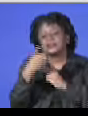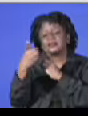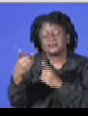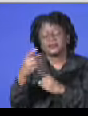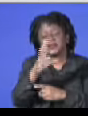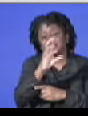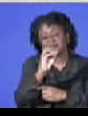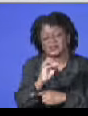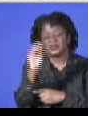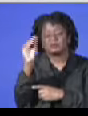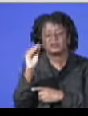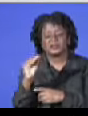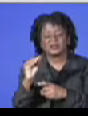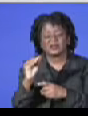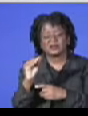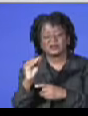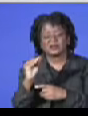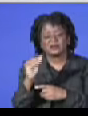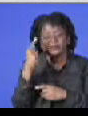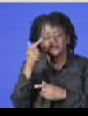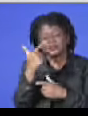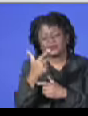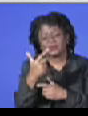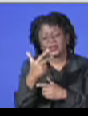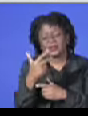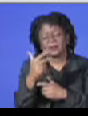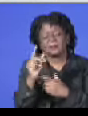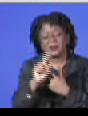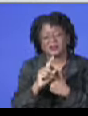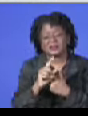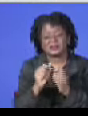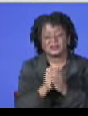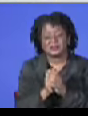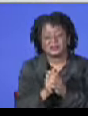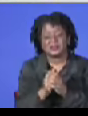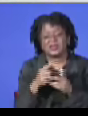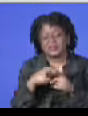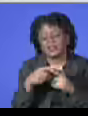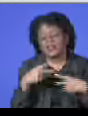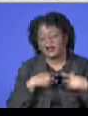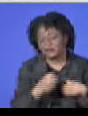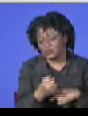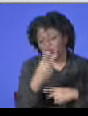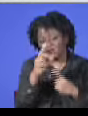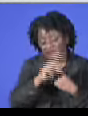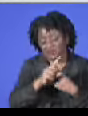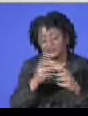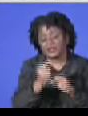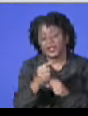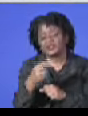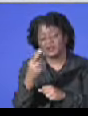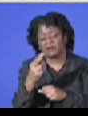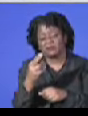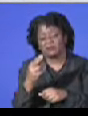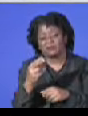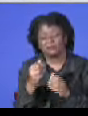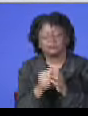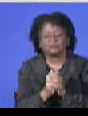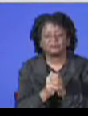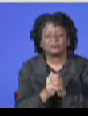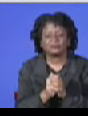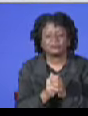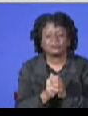catch up on rent, but Williams feels the plan is flawed. Let's say you come to me and they says that, okay, I'll catch you next